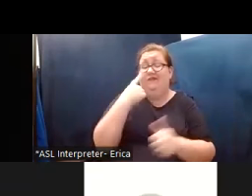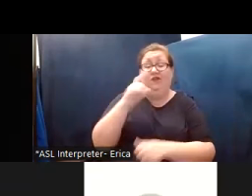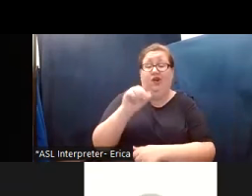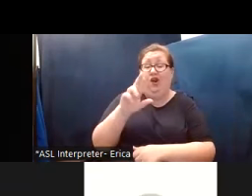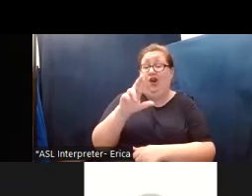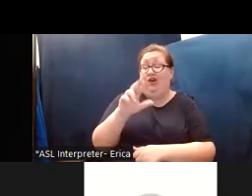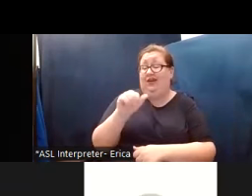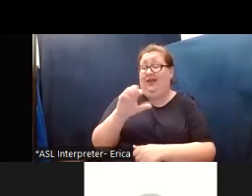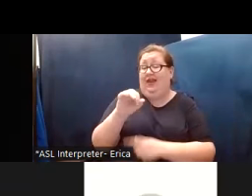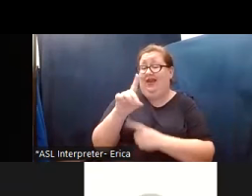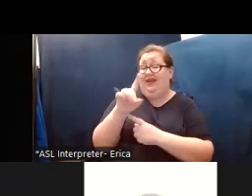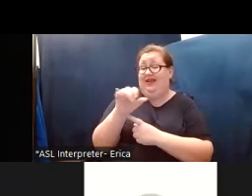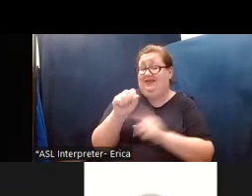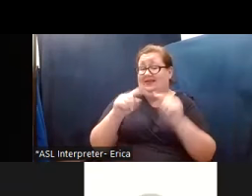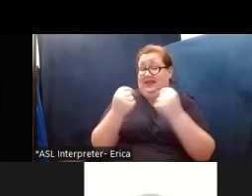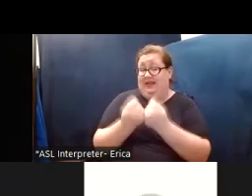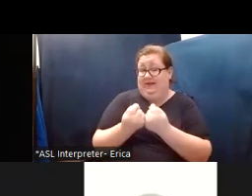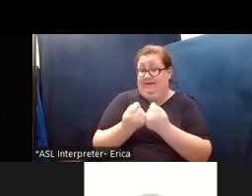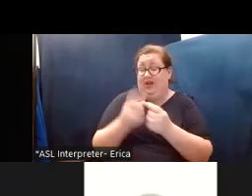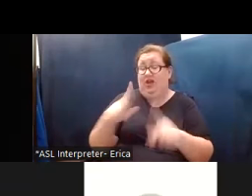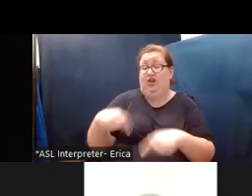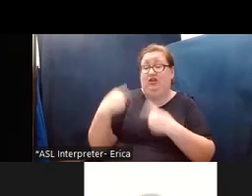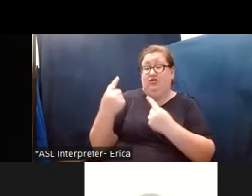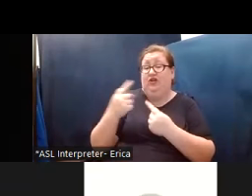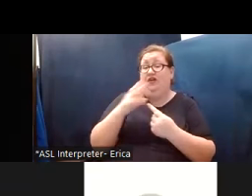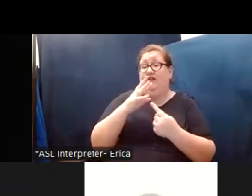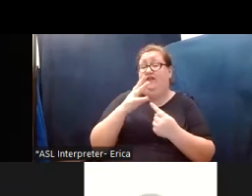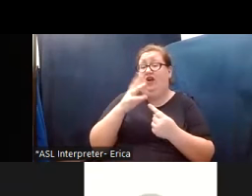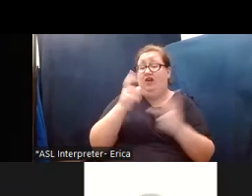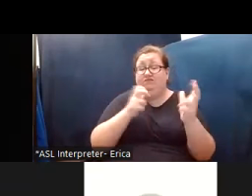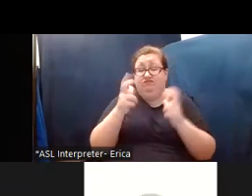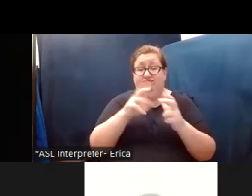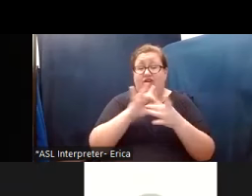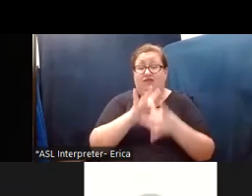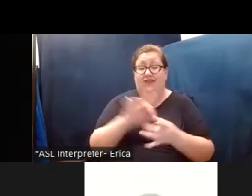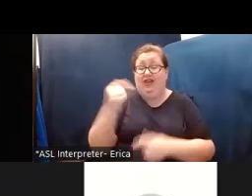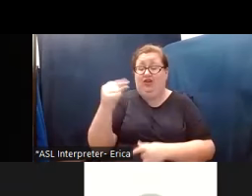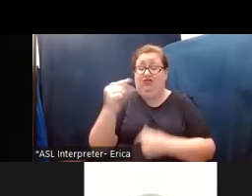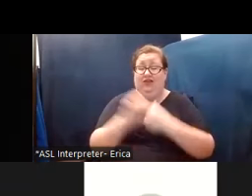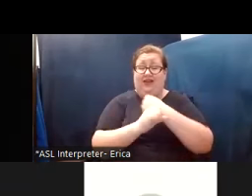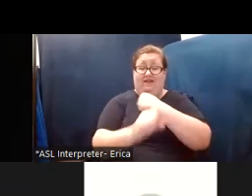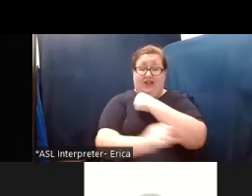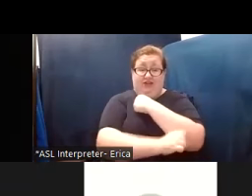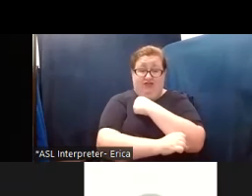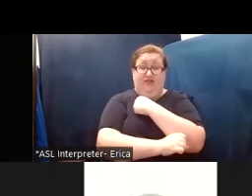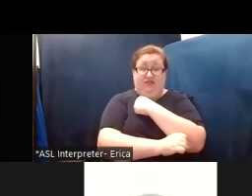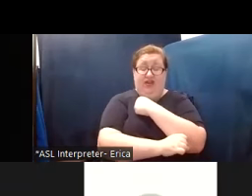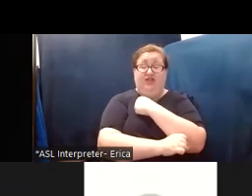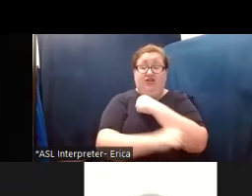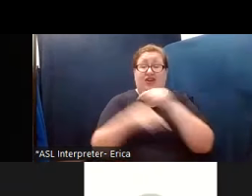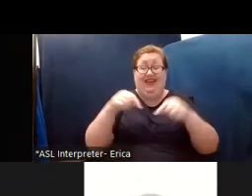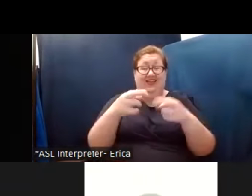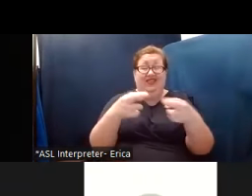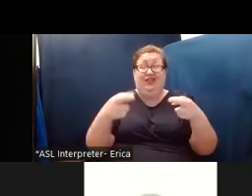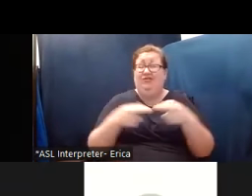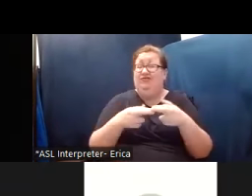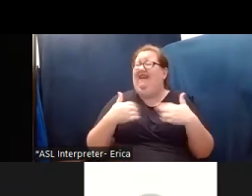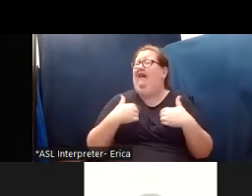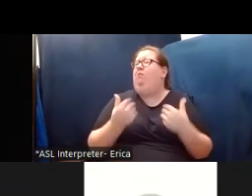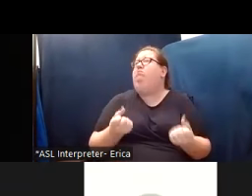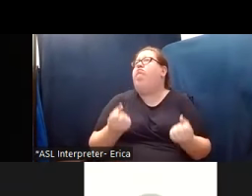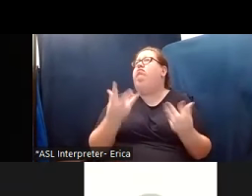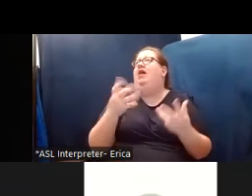that we've heard so far about green infrastructure, as we talked about in the intro presentation, this region has a lot of